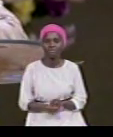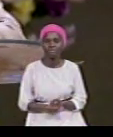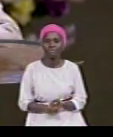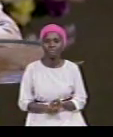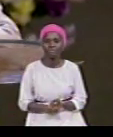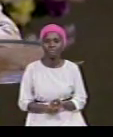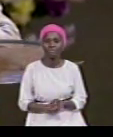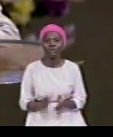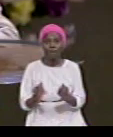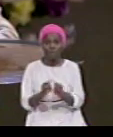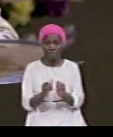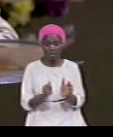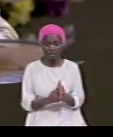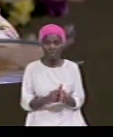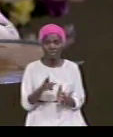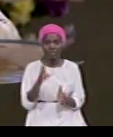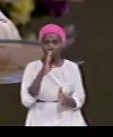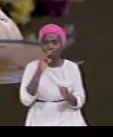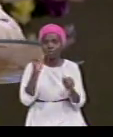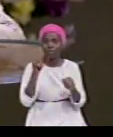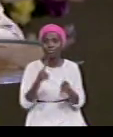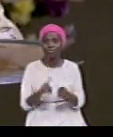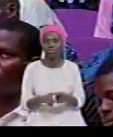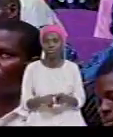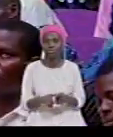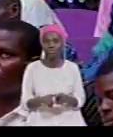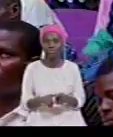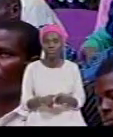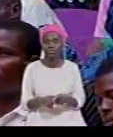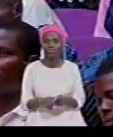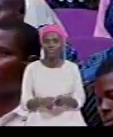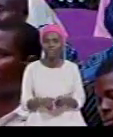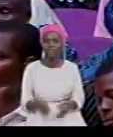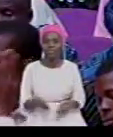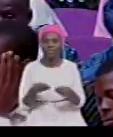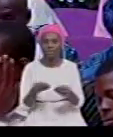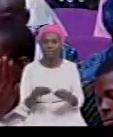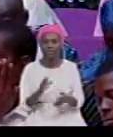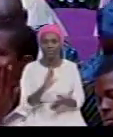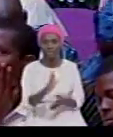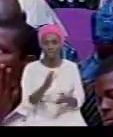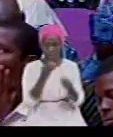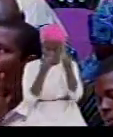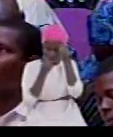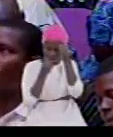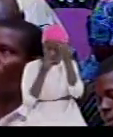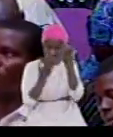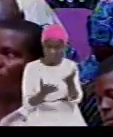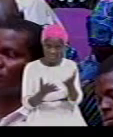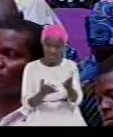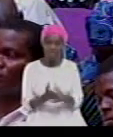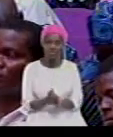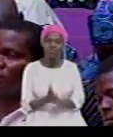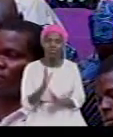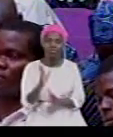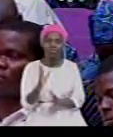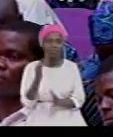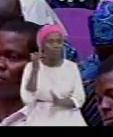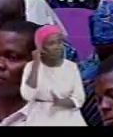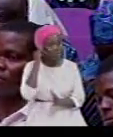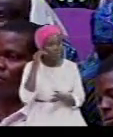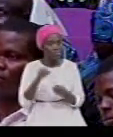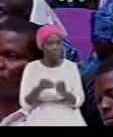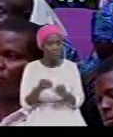234-915-444-9263. With that, you'll be able to supply information. Give us your telephone number, your name,